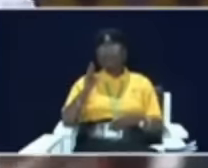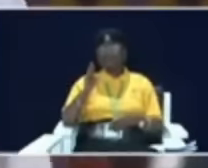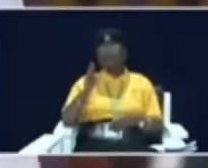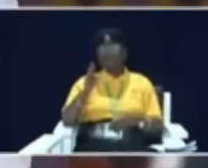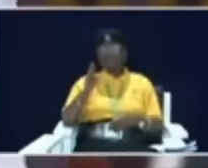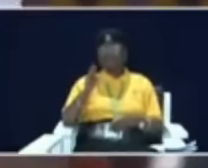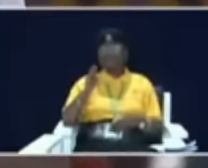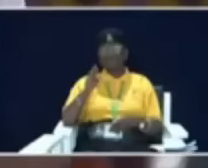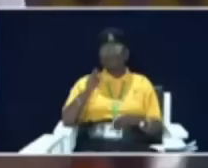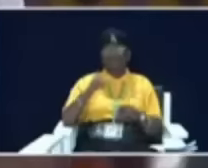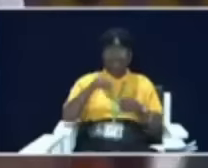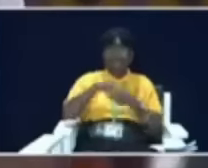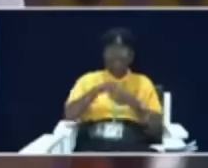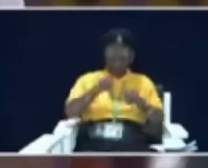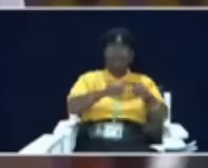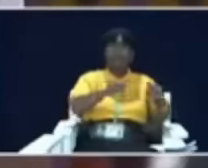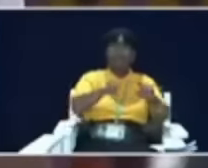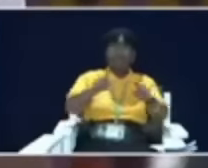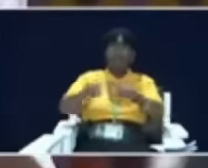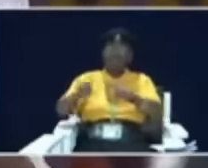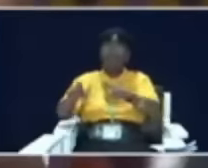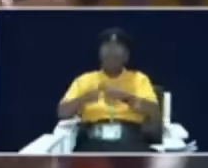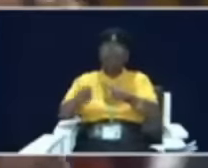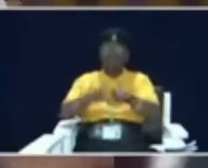are in categories.